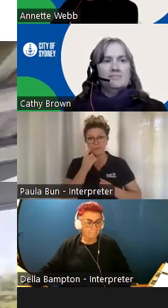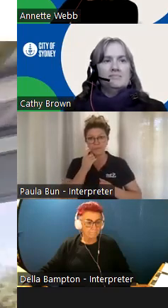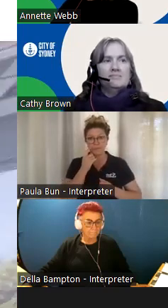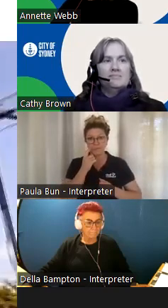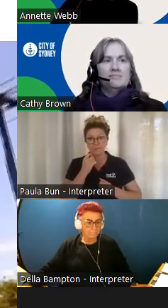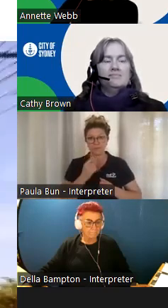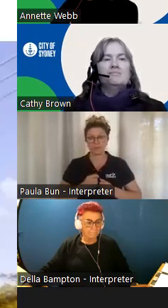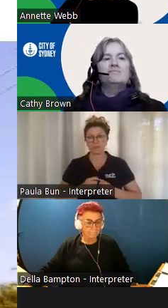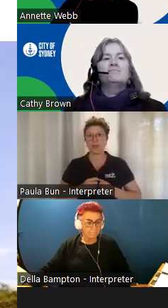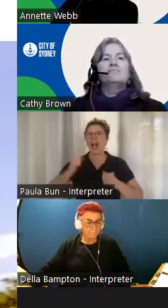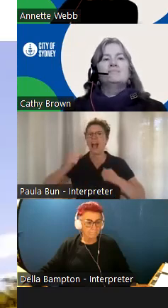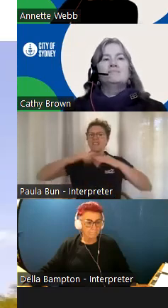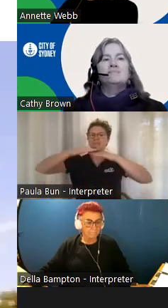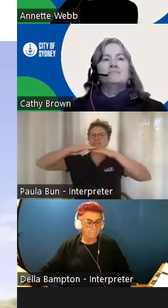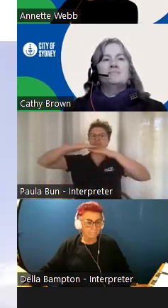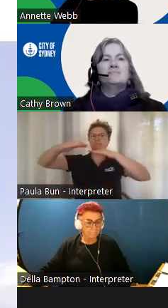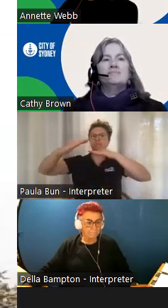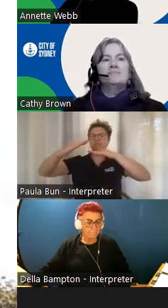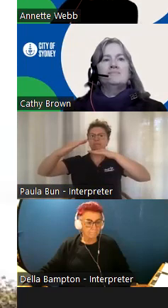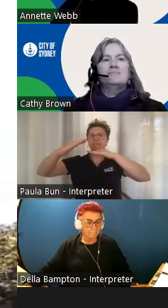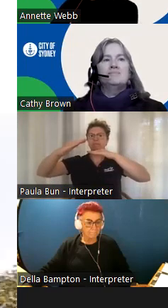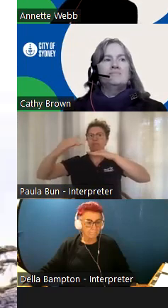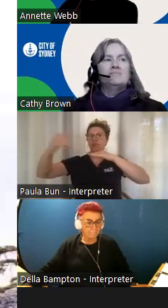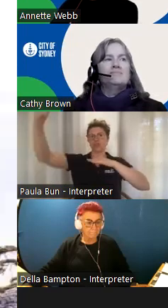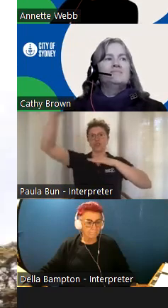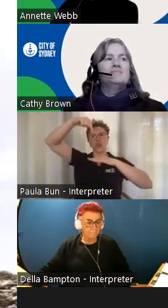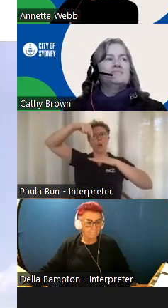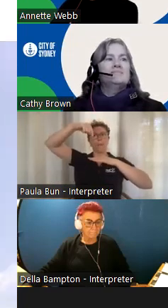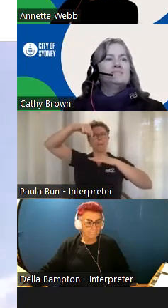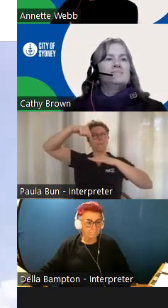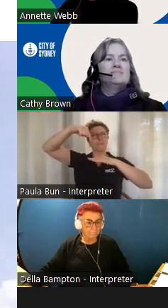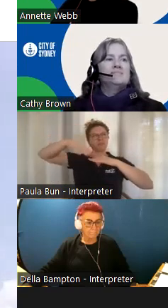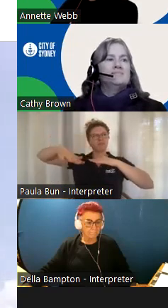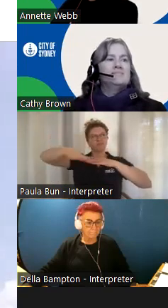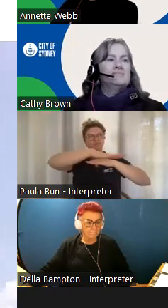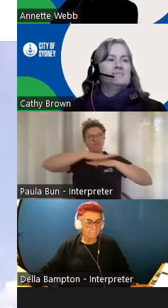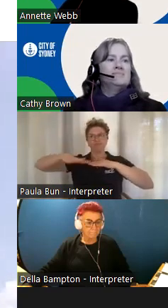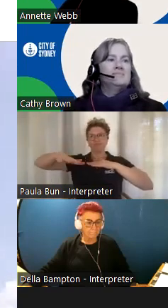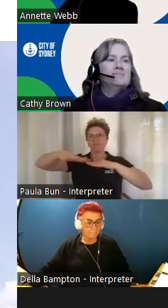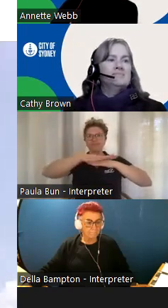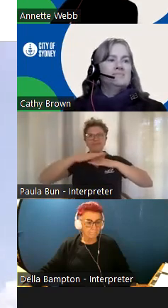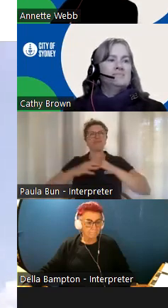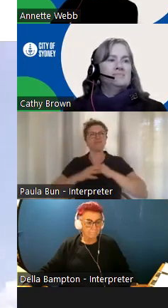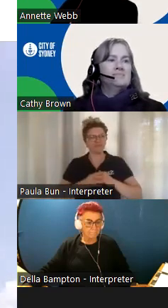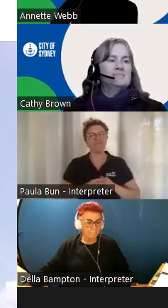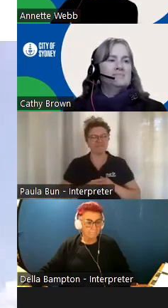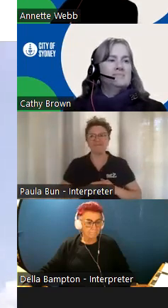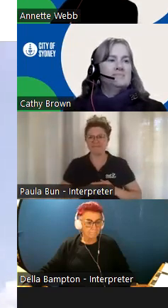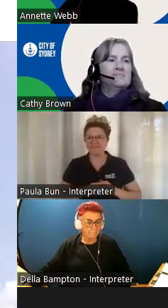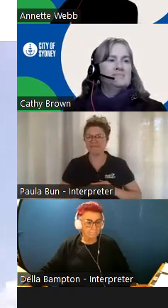this is the terrace. So I'll just turn around so you can see where you're looking. So to the right-hand side, this little,